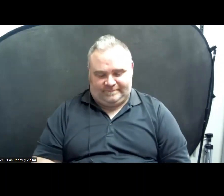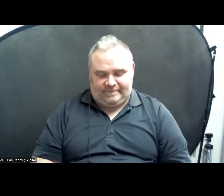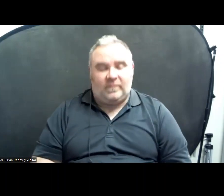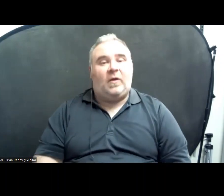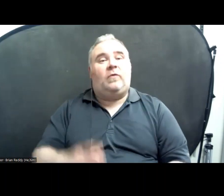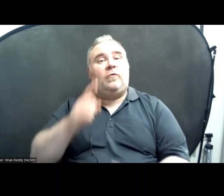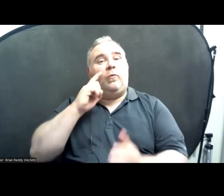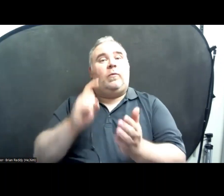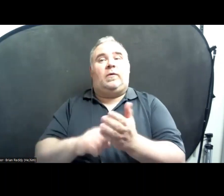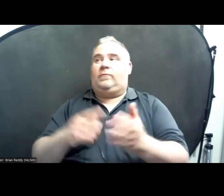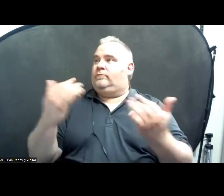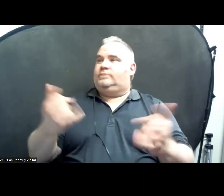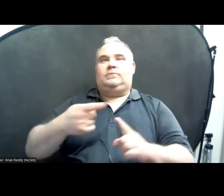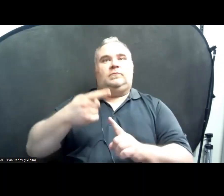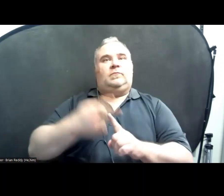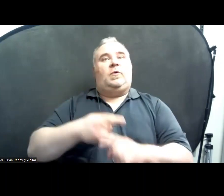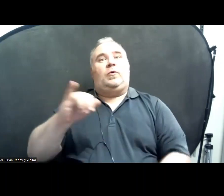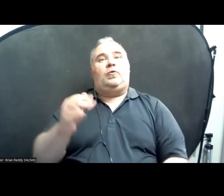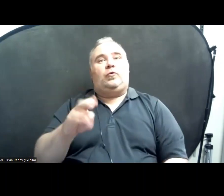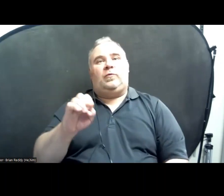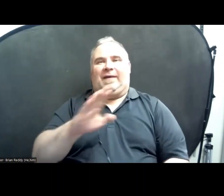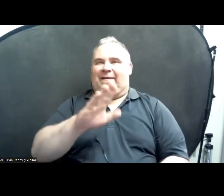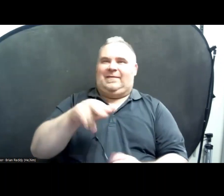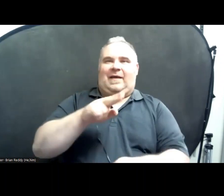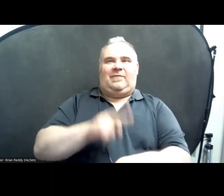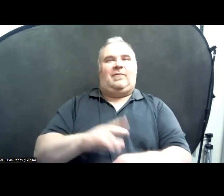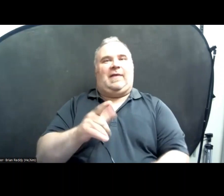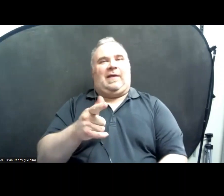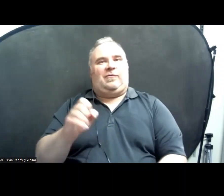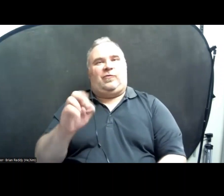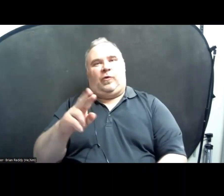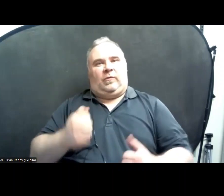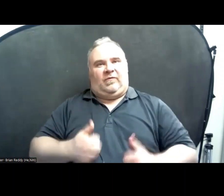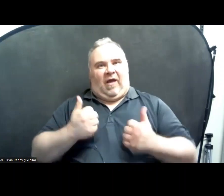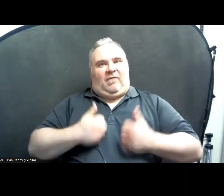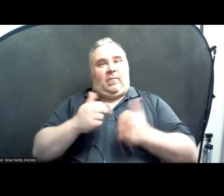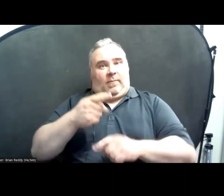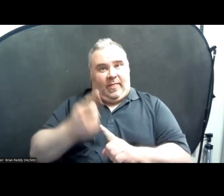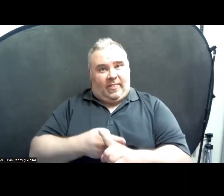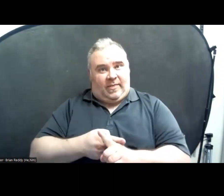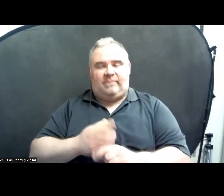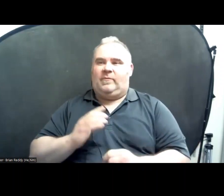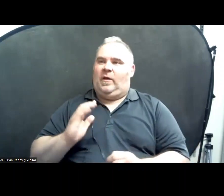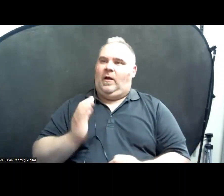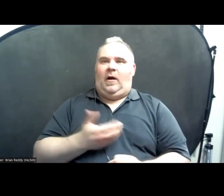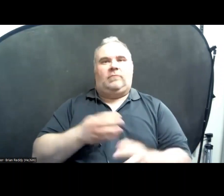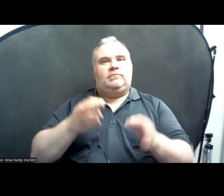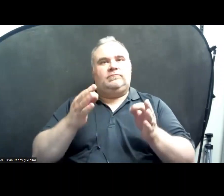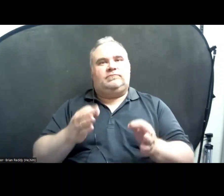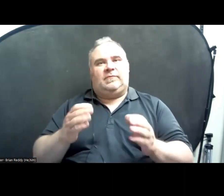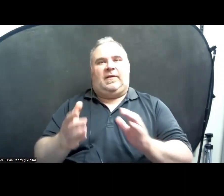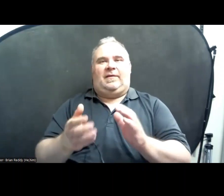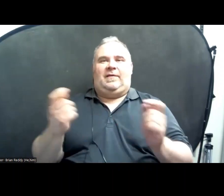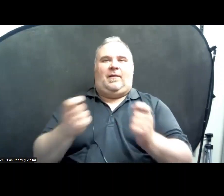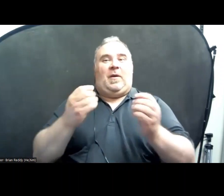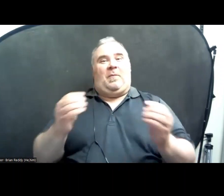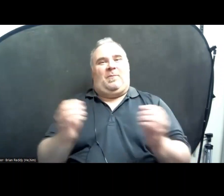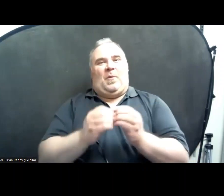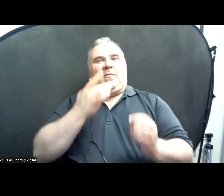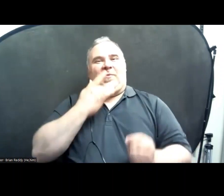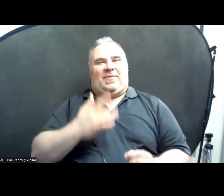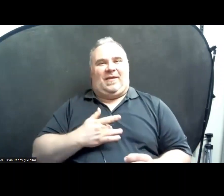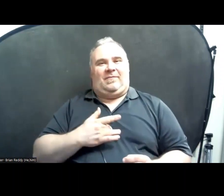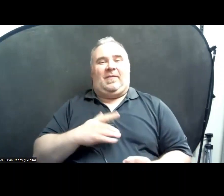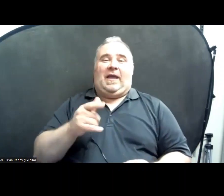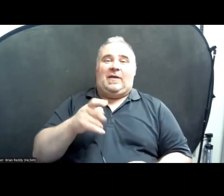of June as National Cancer Survivor Month, our discussion is titled Celebrating More Birthdays, Cancer Survivorship in